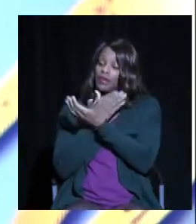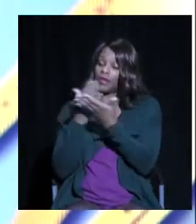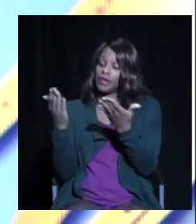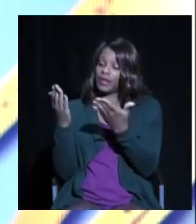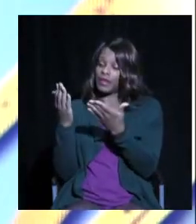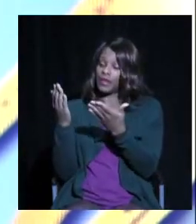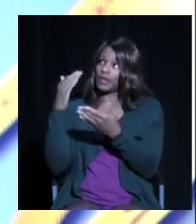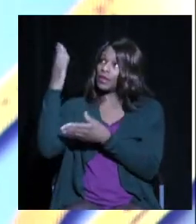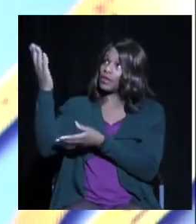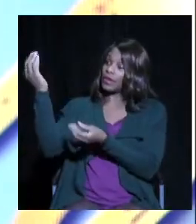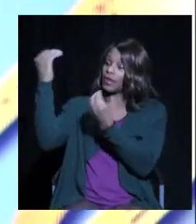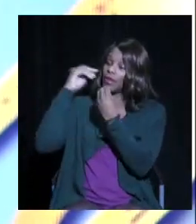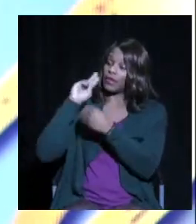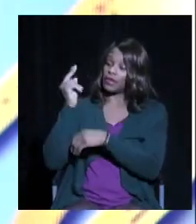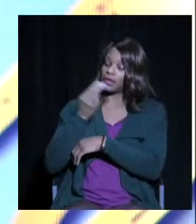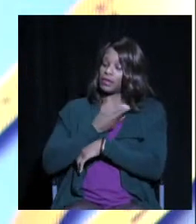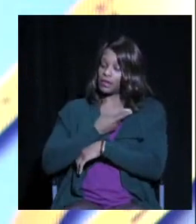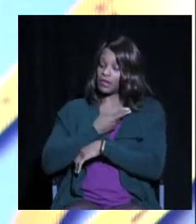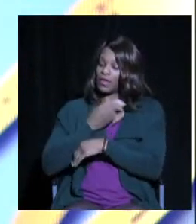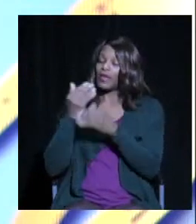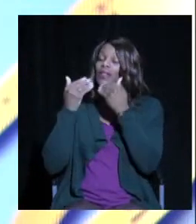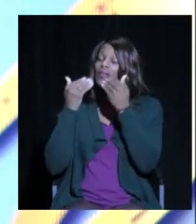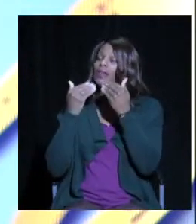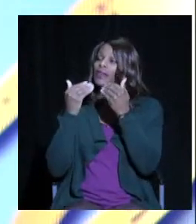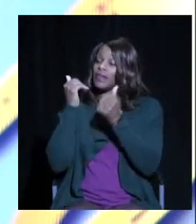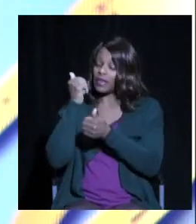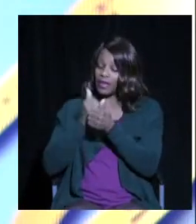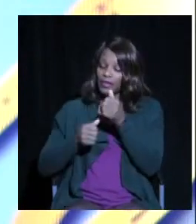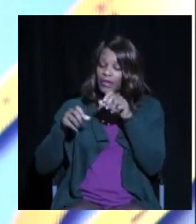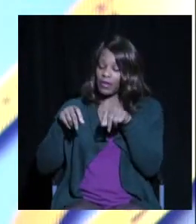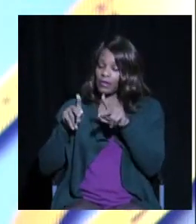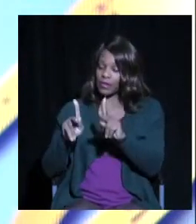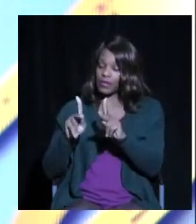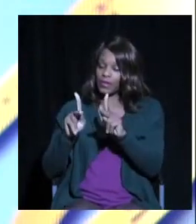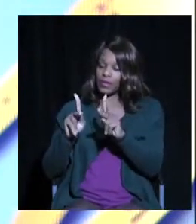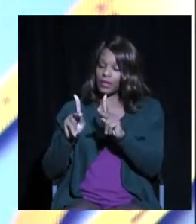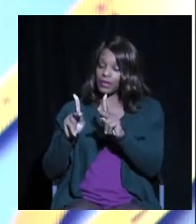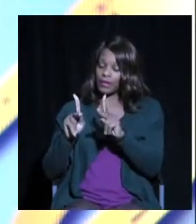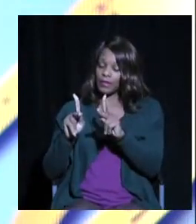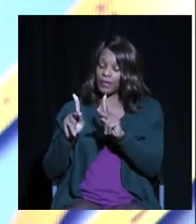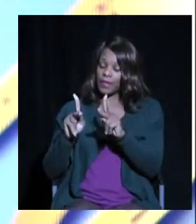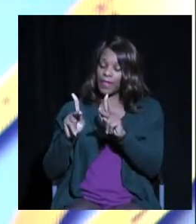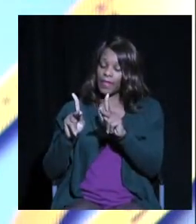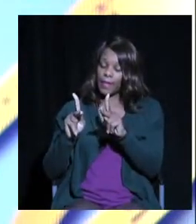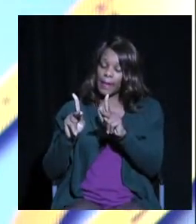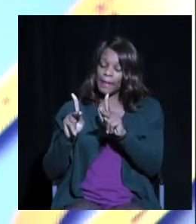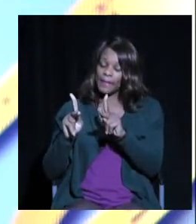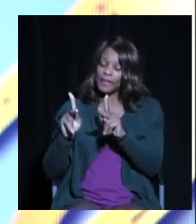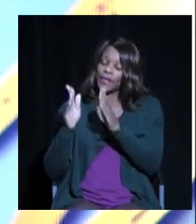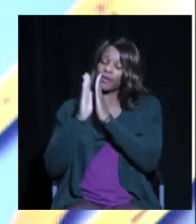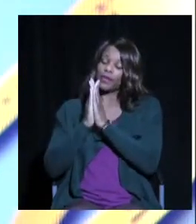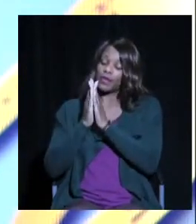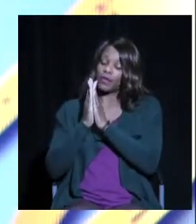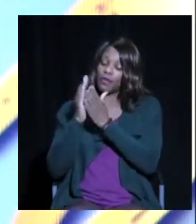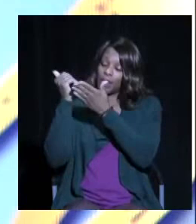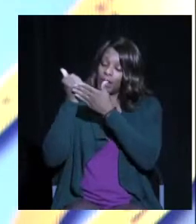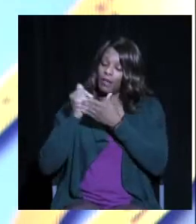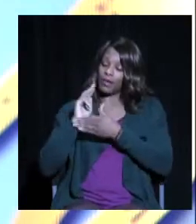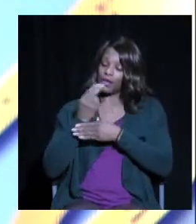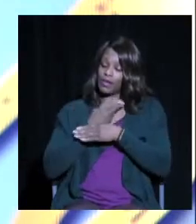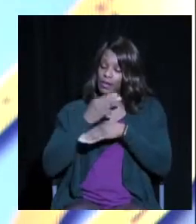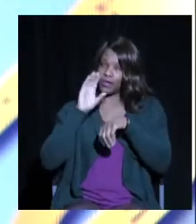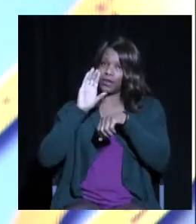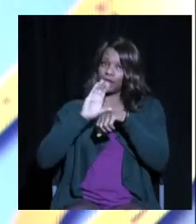our hands. We thank you for every opportunity, every talent, every dollar, God. And we pray that you would help us as a church to use